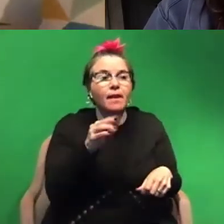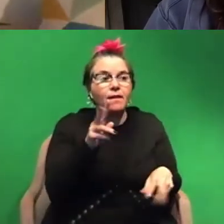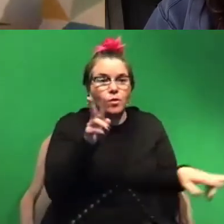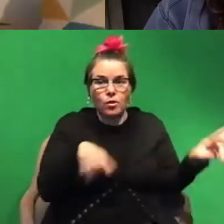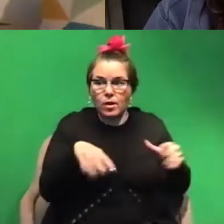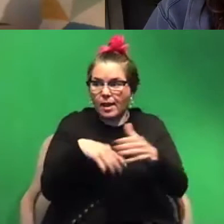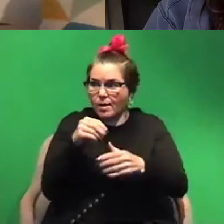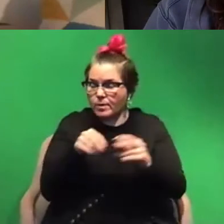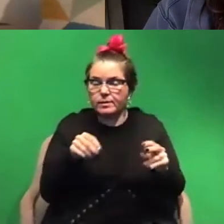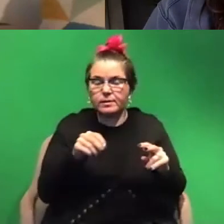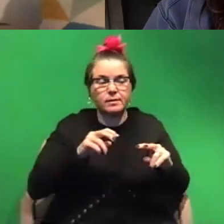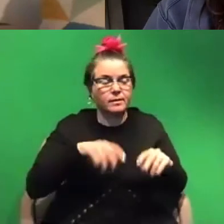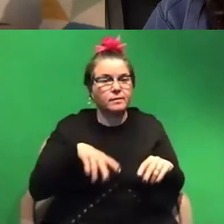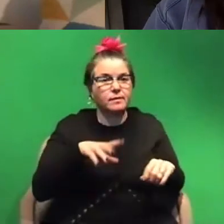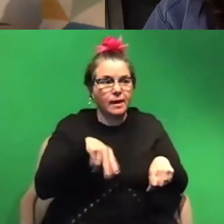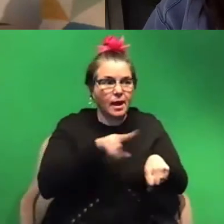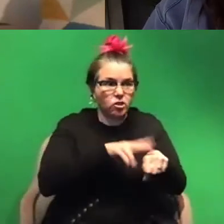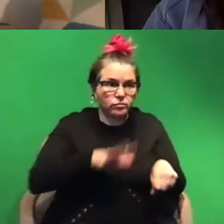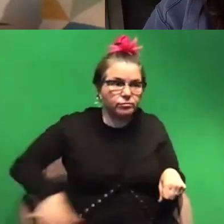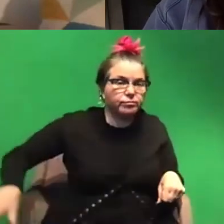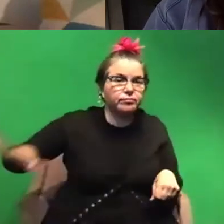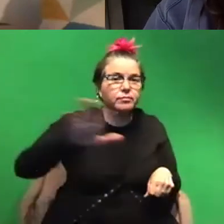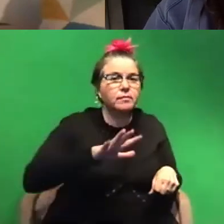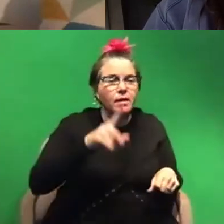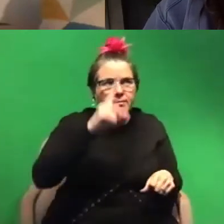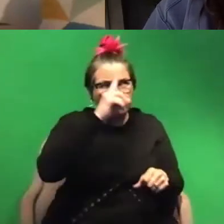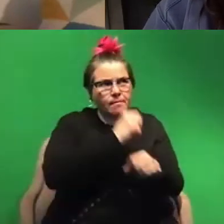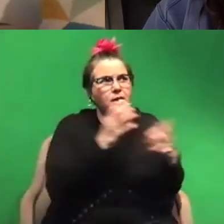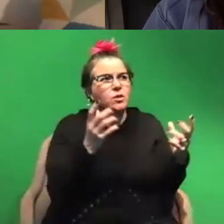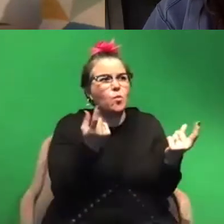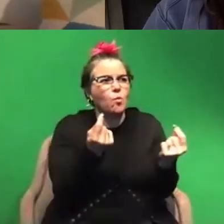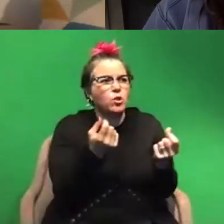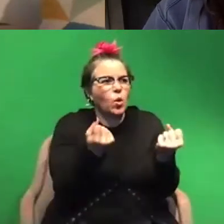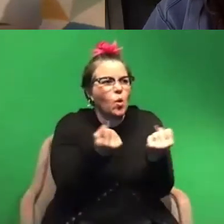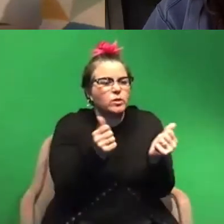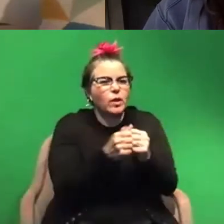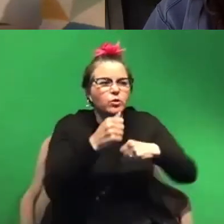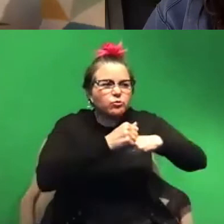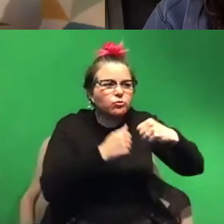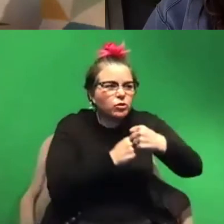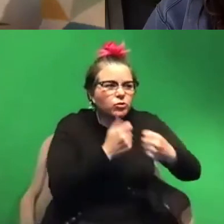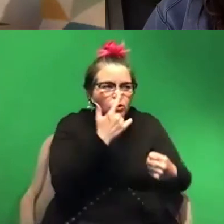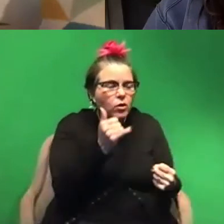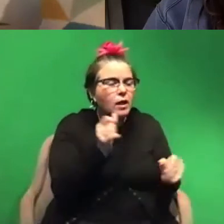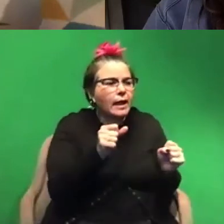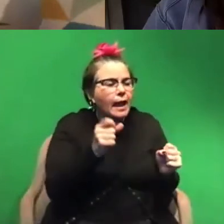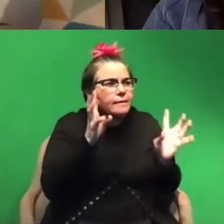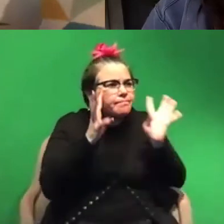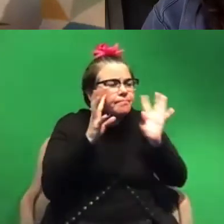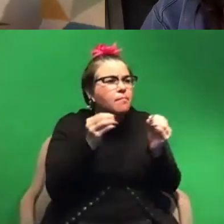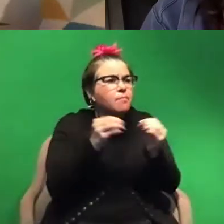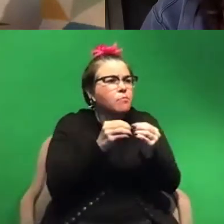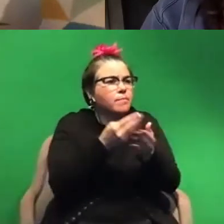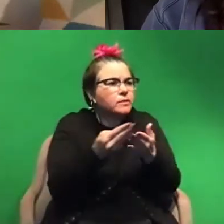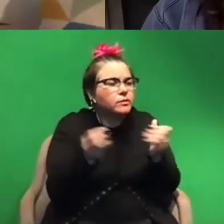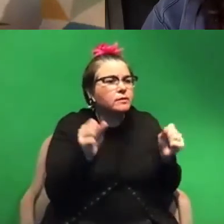and look into the nature that surrounds us and kind of imagine what's holding it in, we may be able to come up with more materials that can